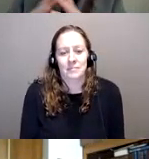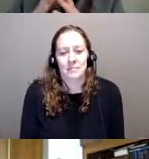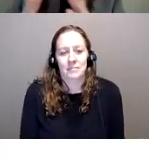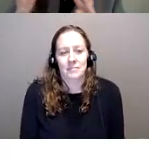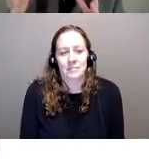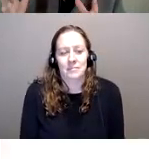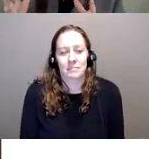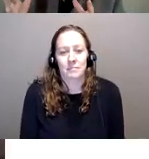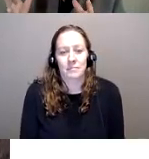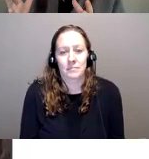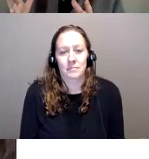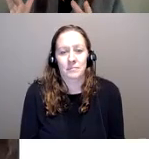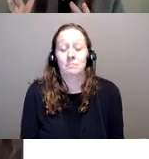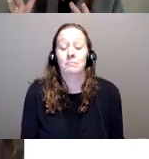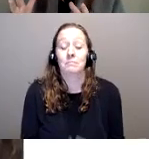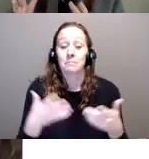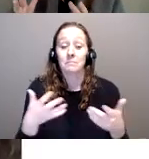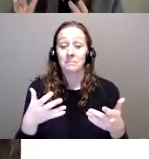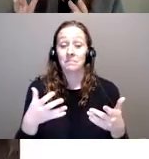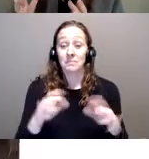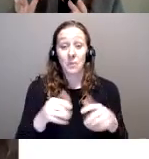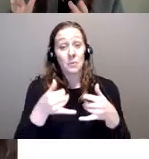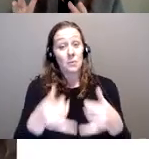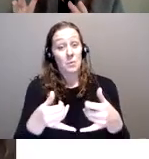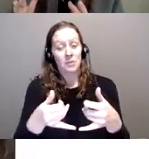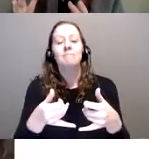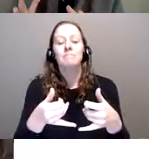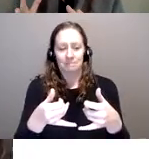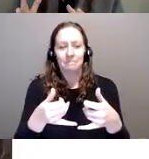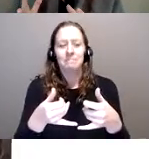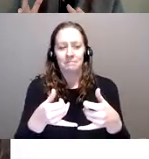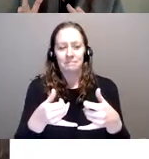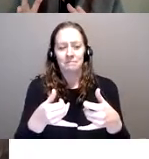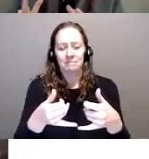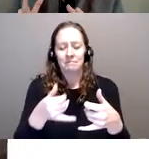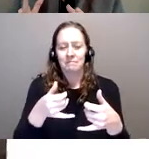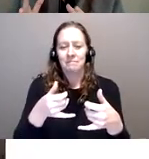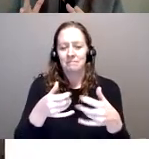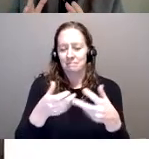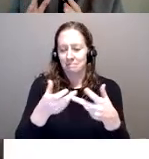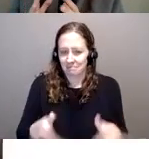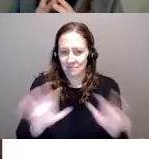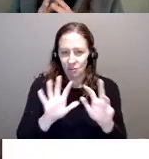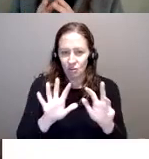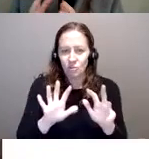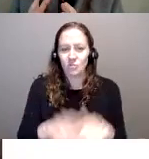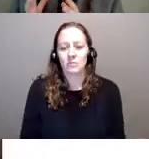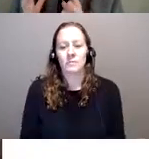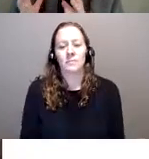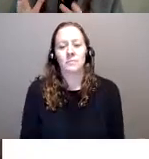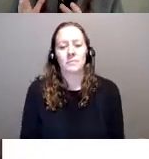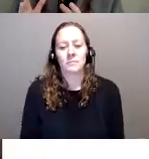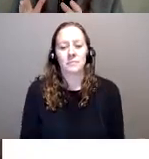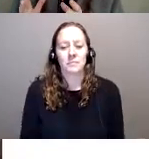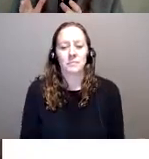So that wraps up all of our recipients of our Elder Abuse Prevention Award today. I do